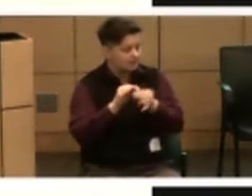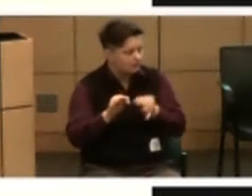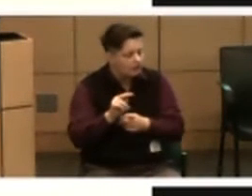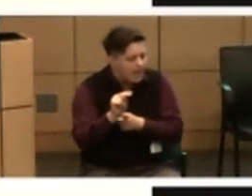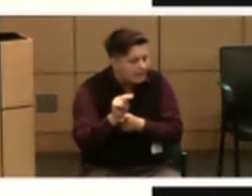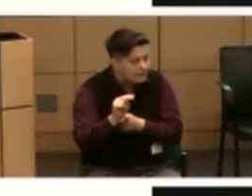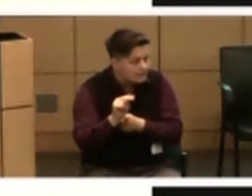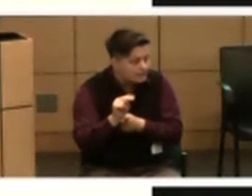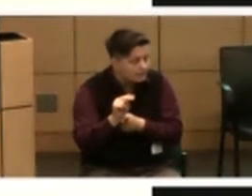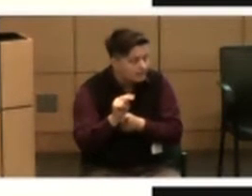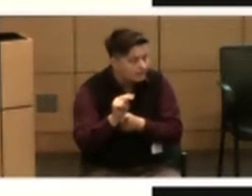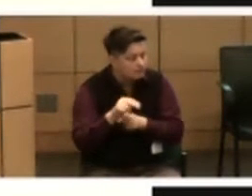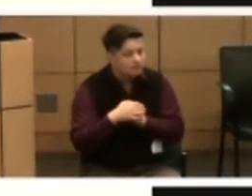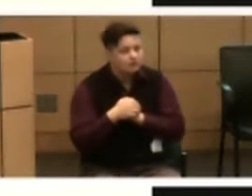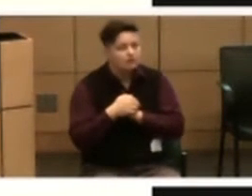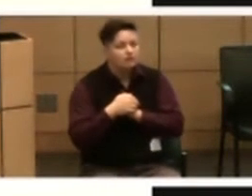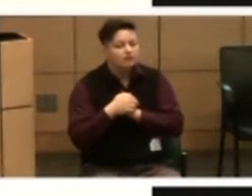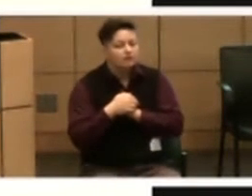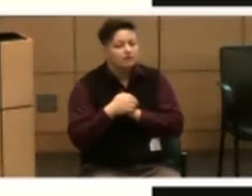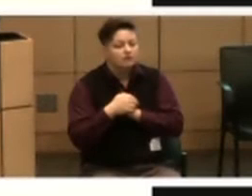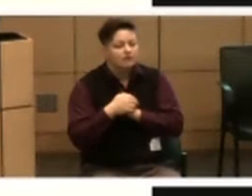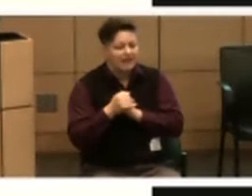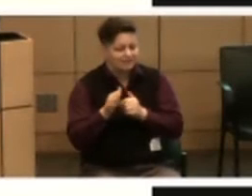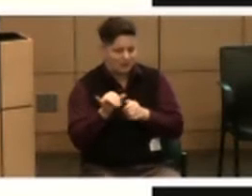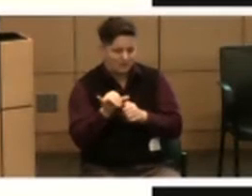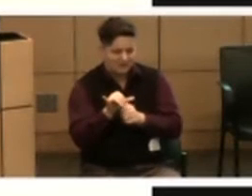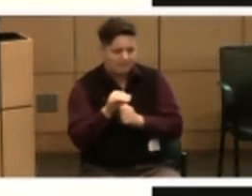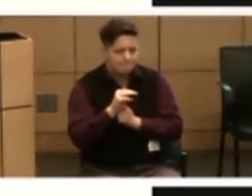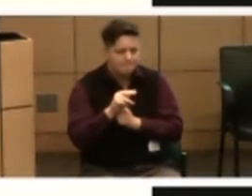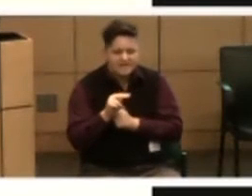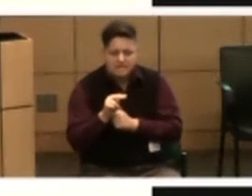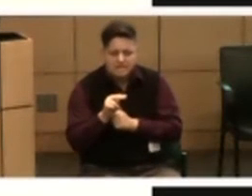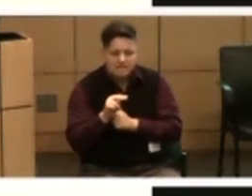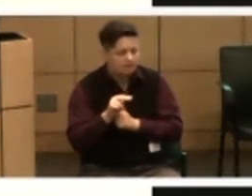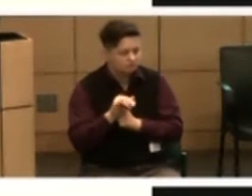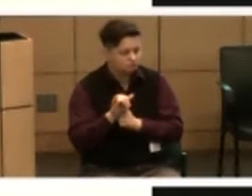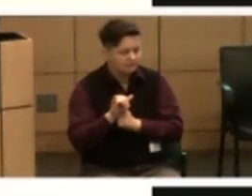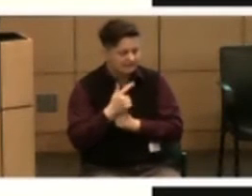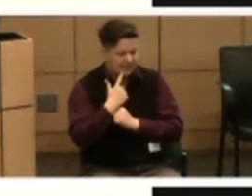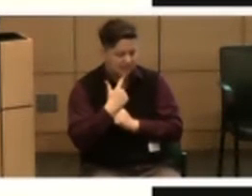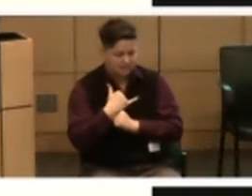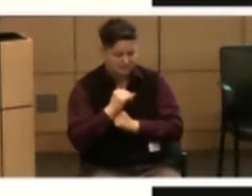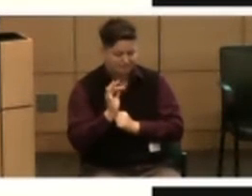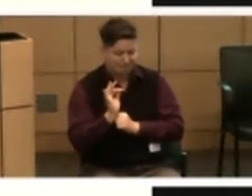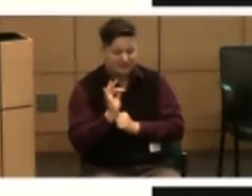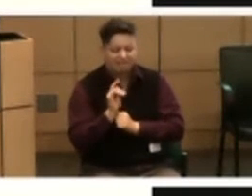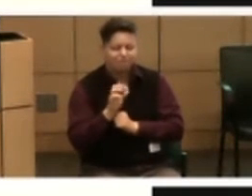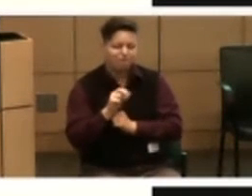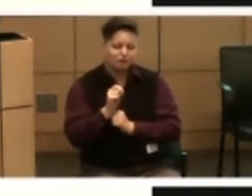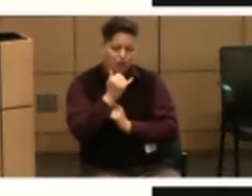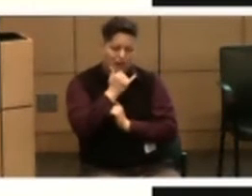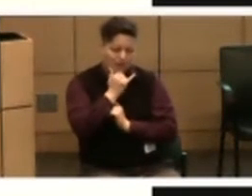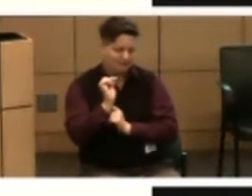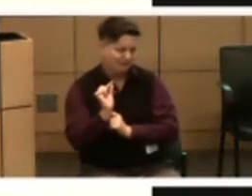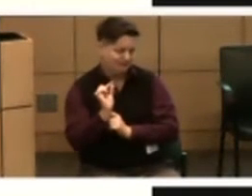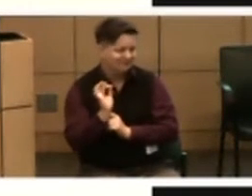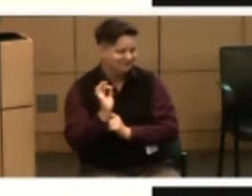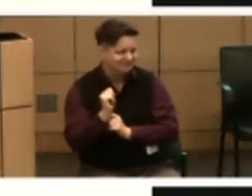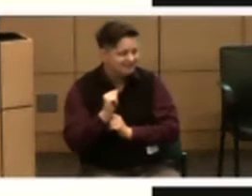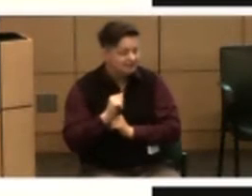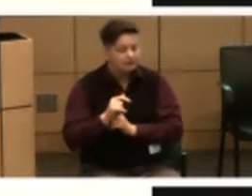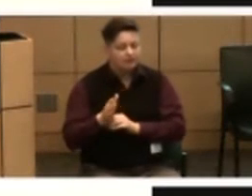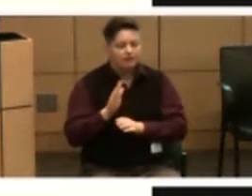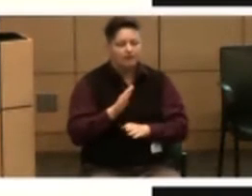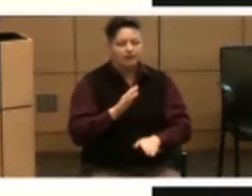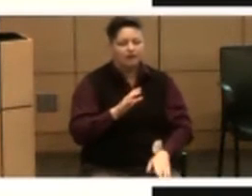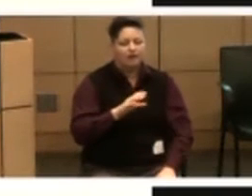say which is very closely related to an M, we would say that that's just a small feature error, versus did they say